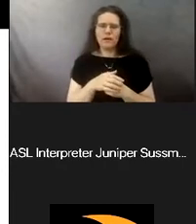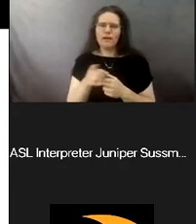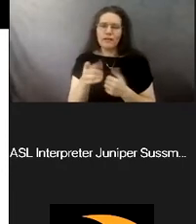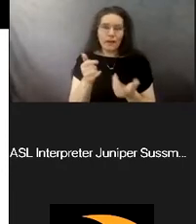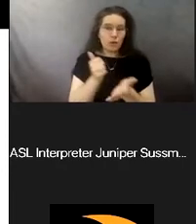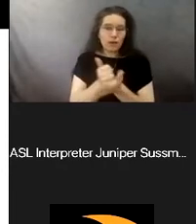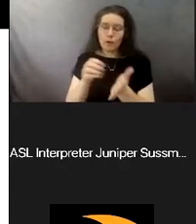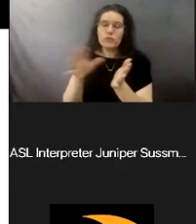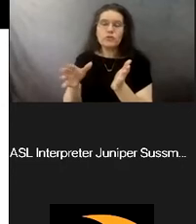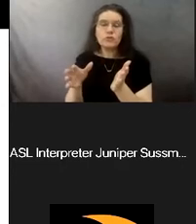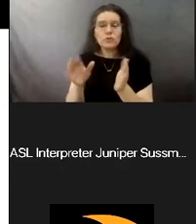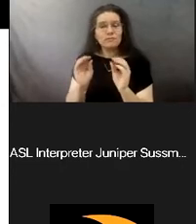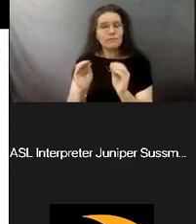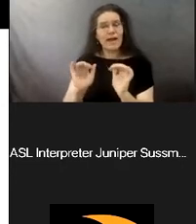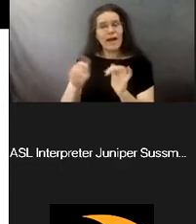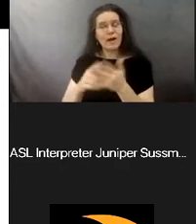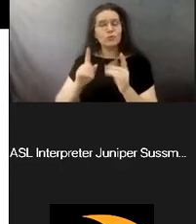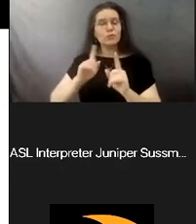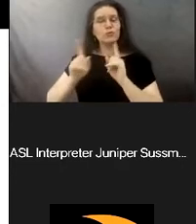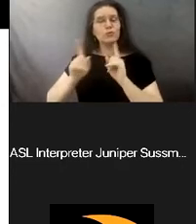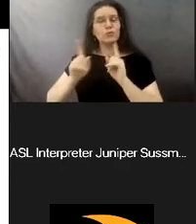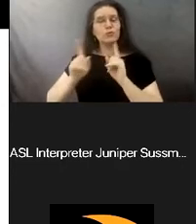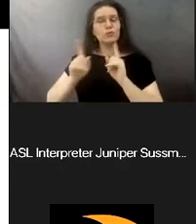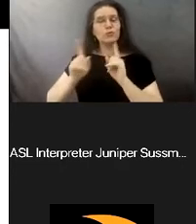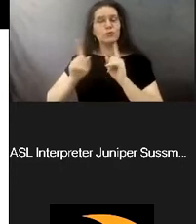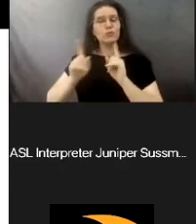faculty, help her have conversations with the coach